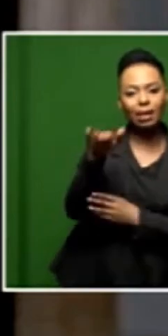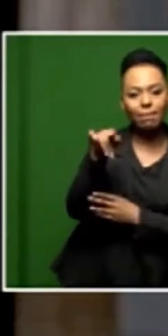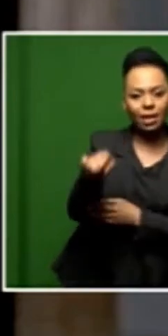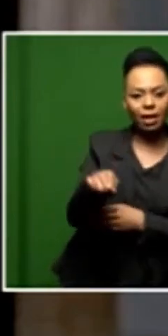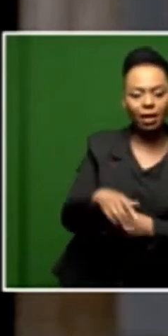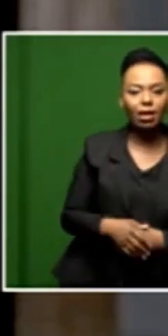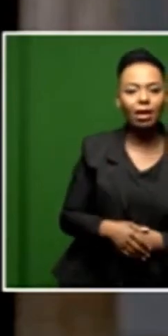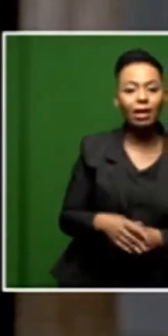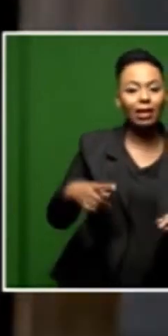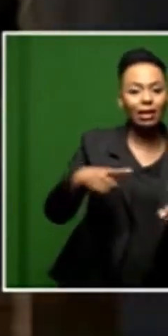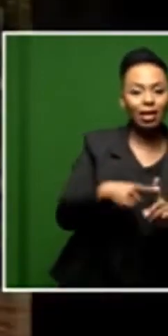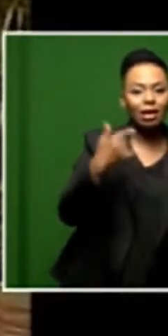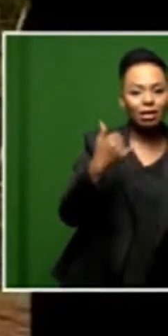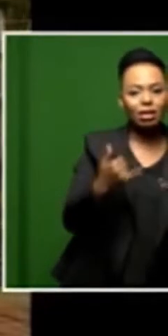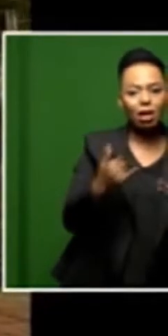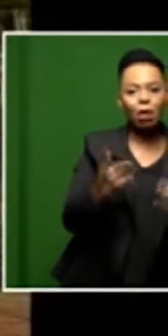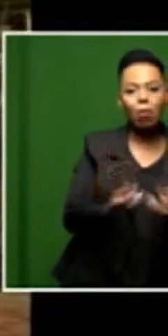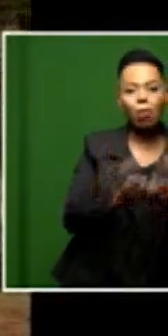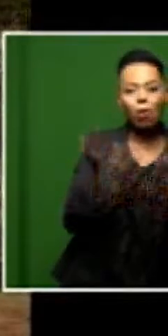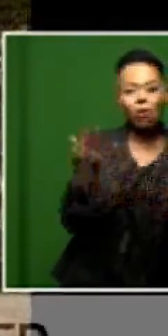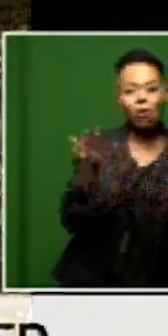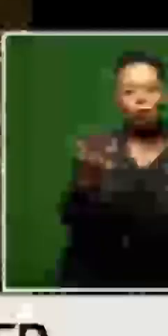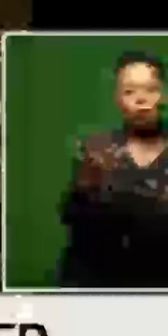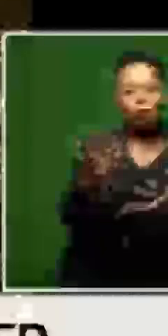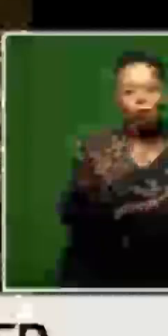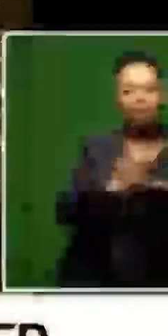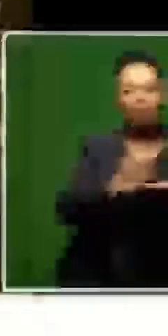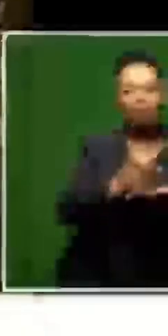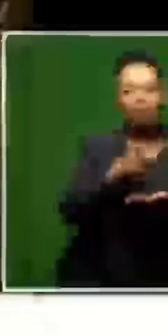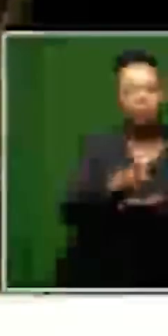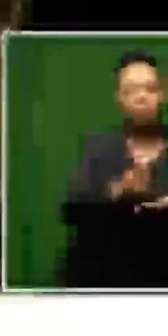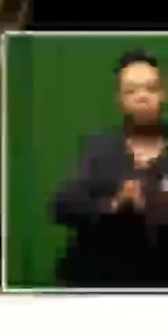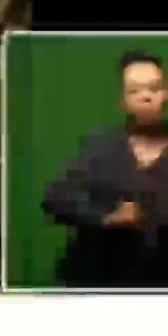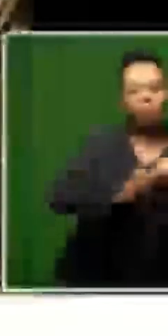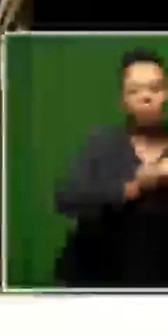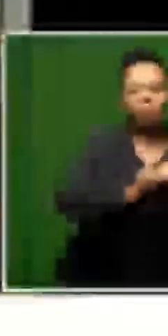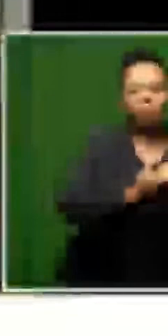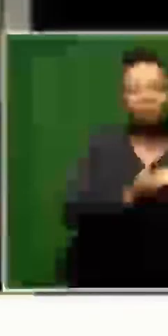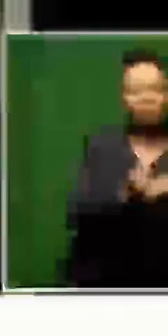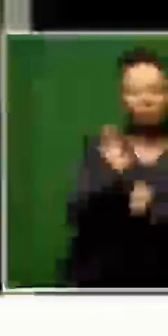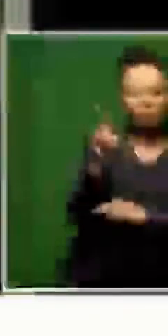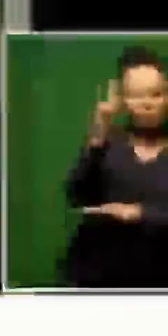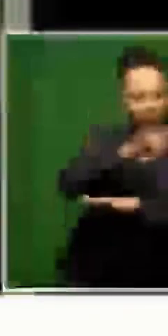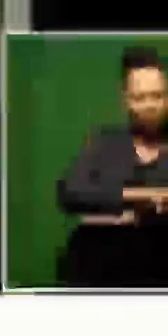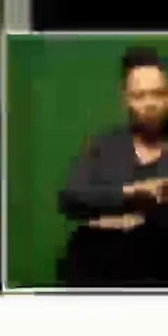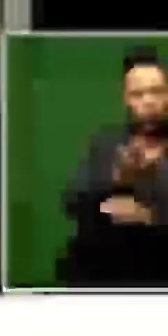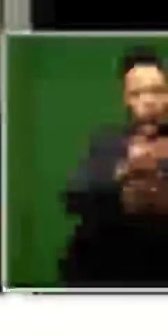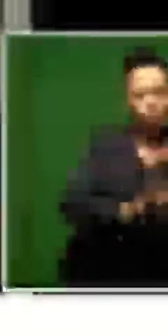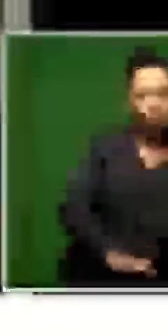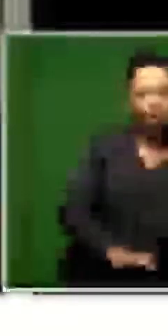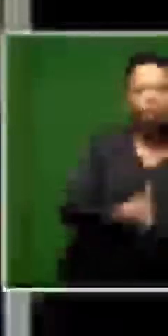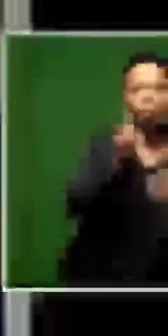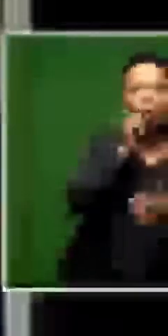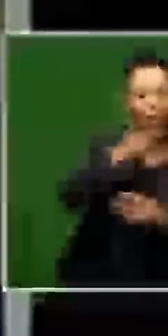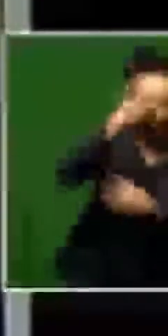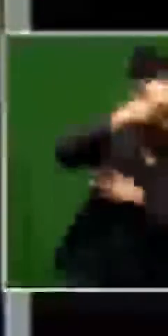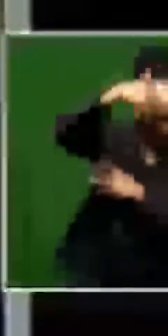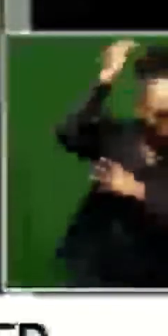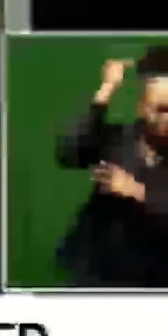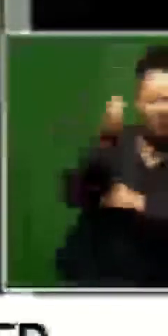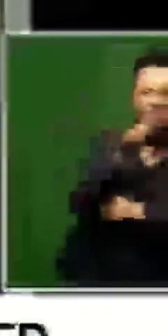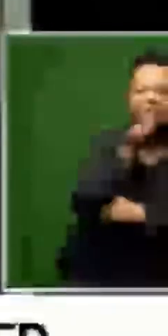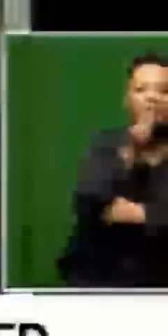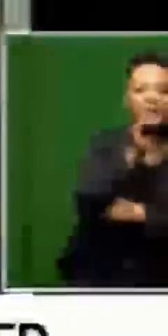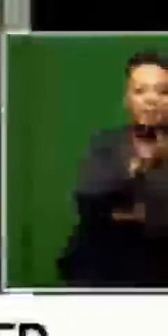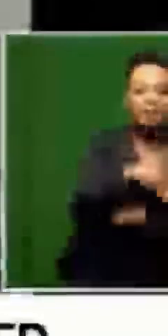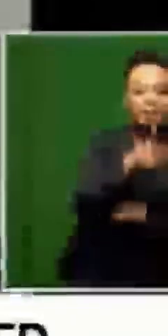gained widespread recognition following the publication of his debut novel, When the Lion Feeds, in 1964. The